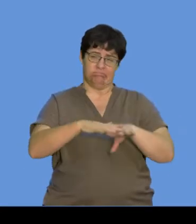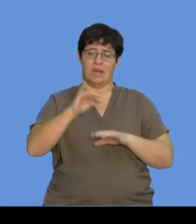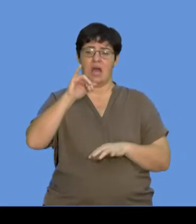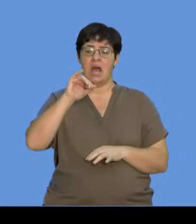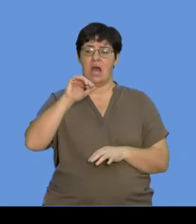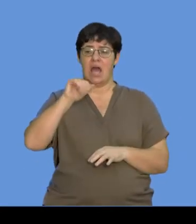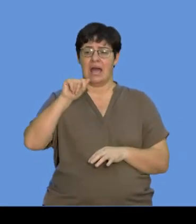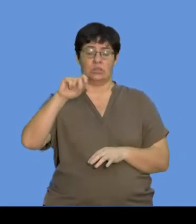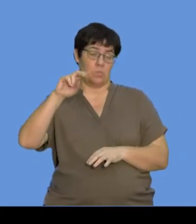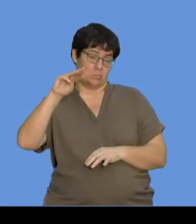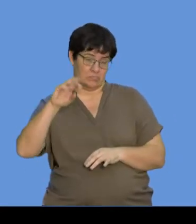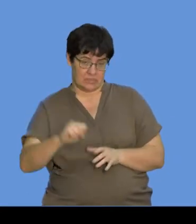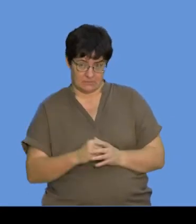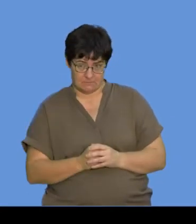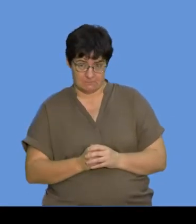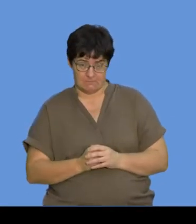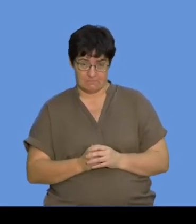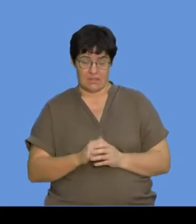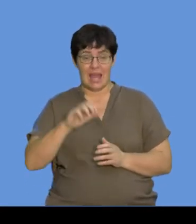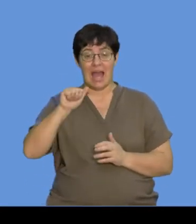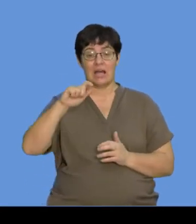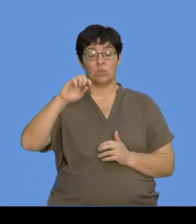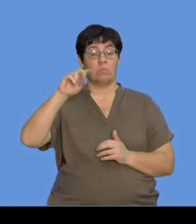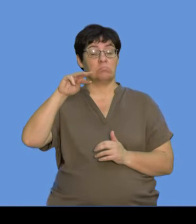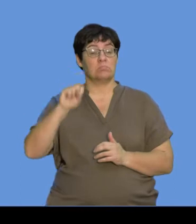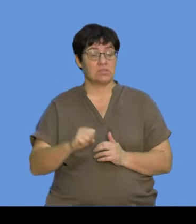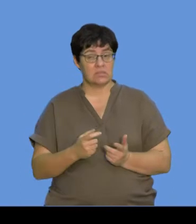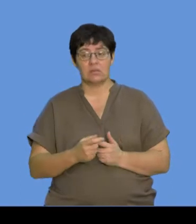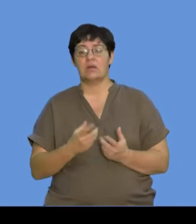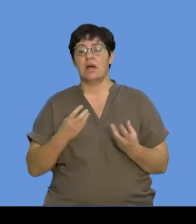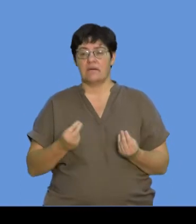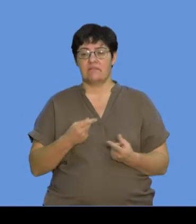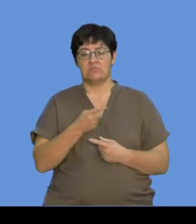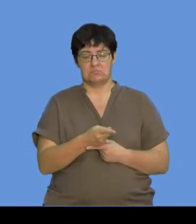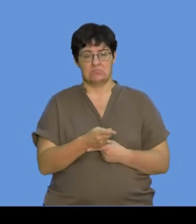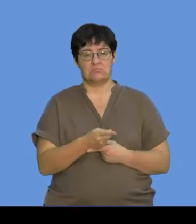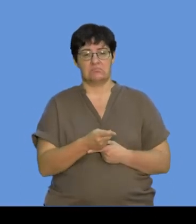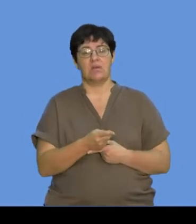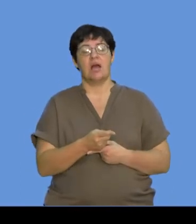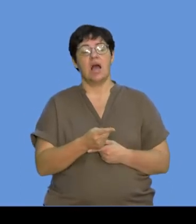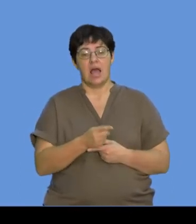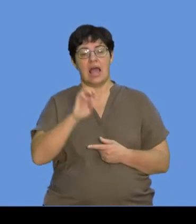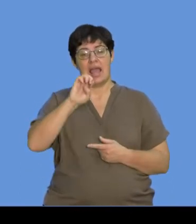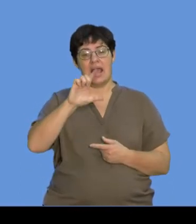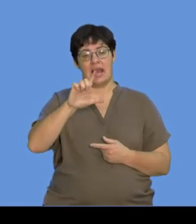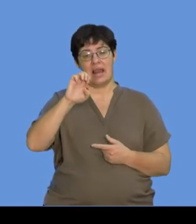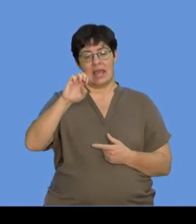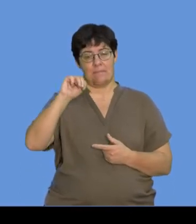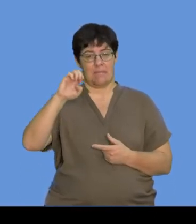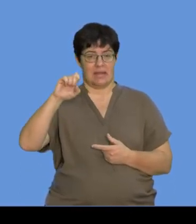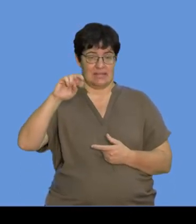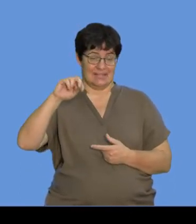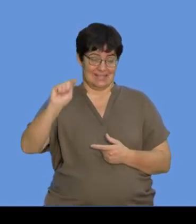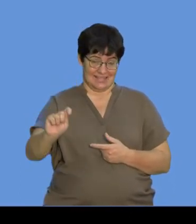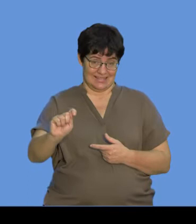actually ionic compounds. Okay, so atoms, they make up what forms of matter? Atoms, they make up elements. Okay, so an